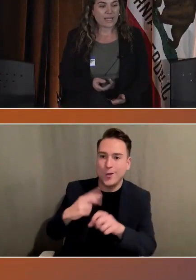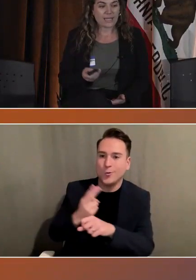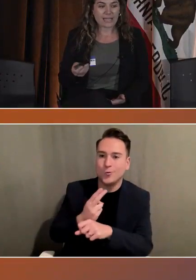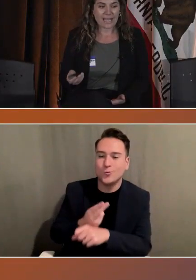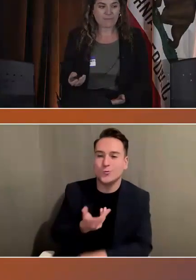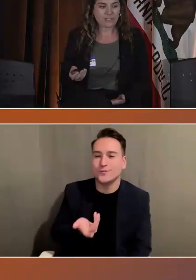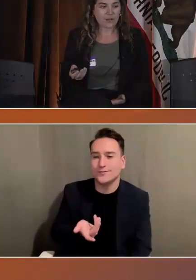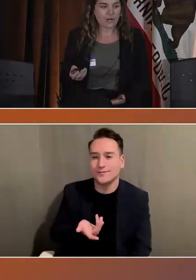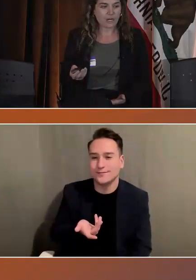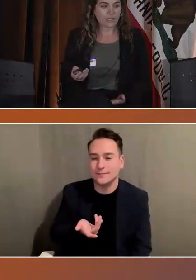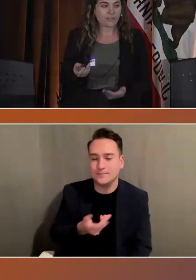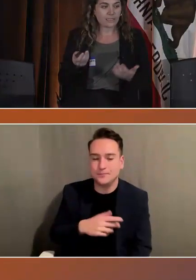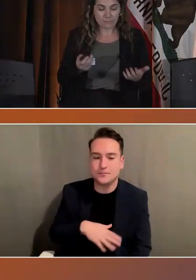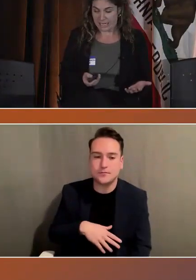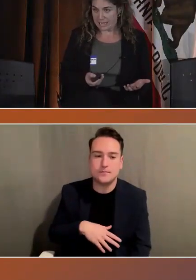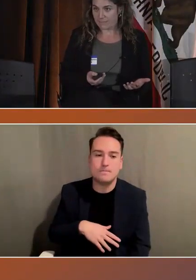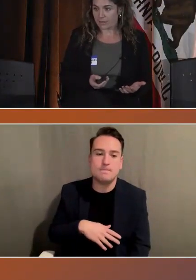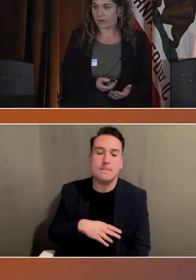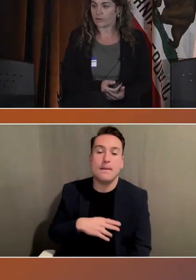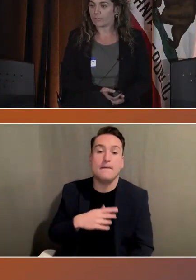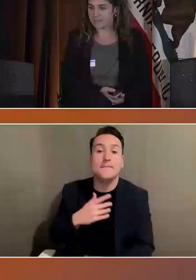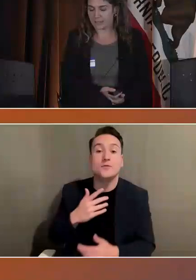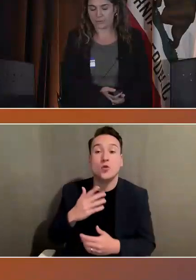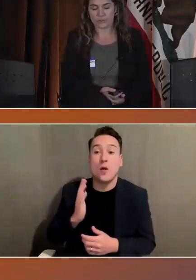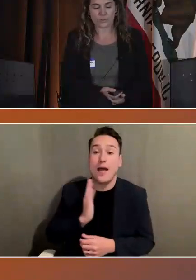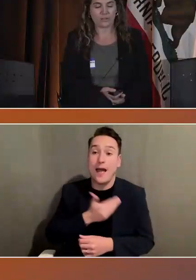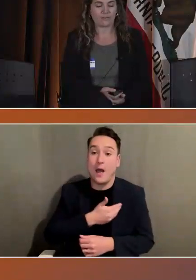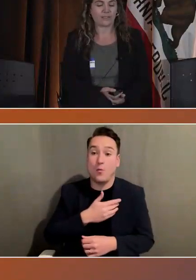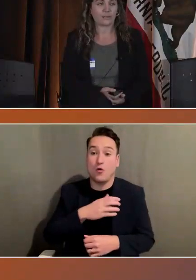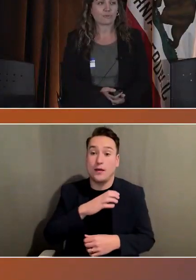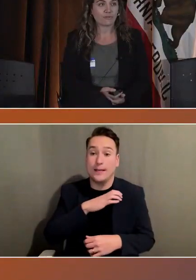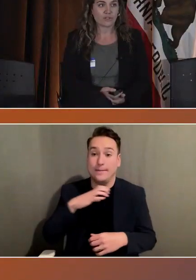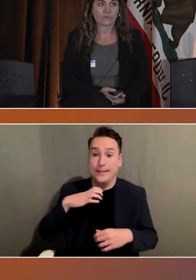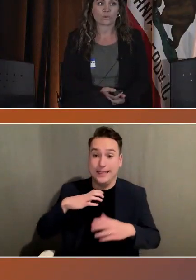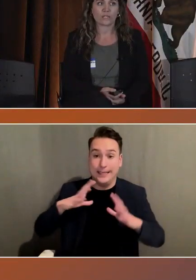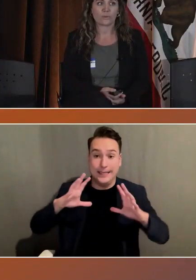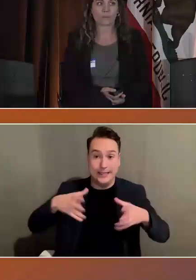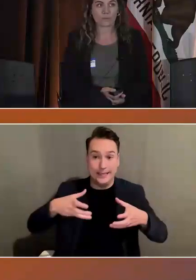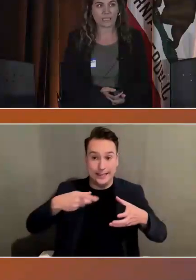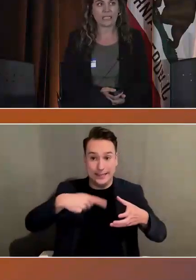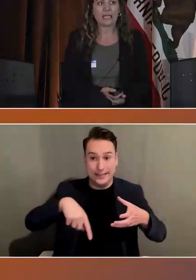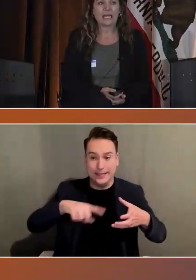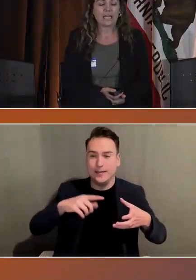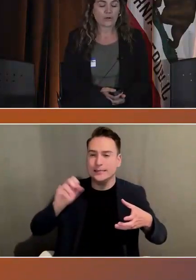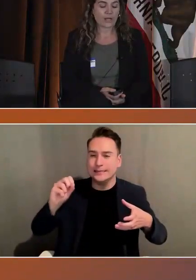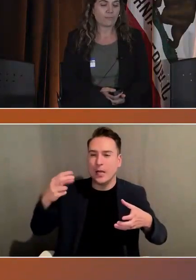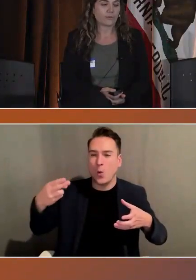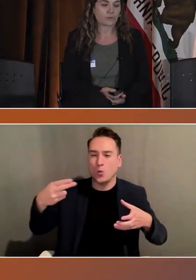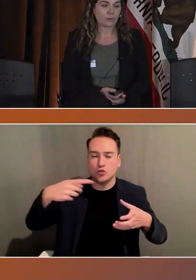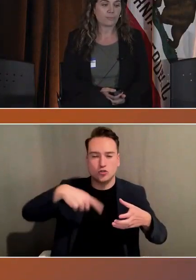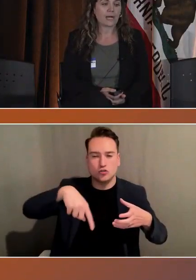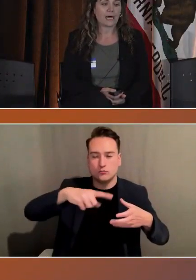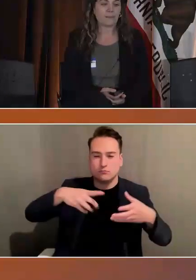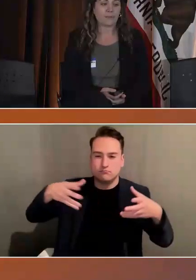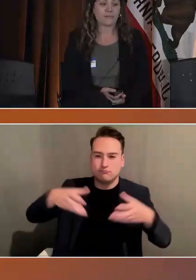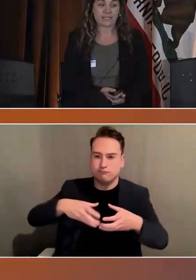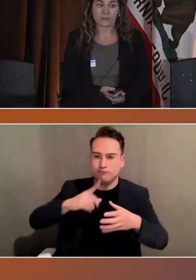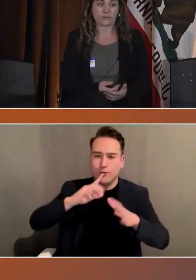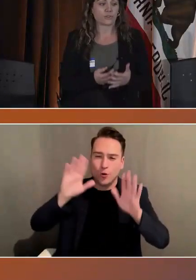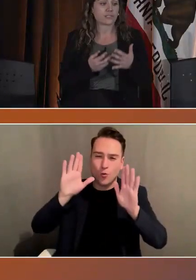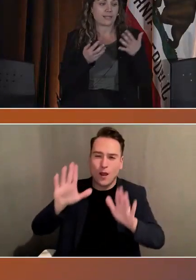So we came to our committee, our group of stakeholders. We have the privilege of working with a really incredible group